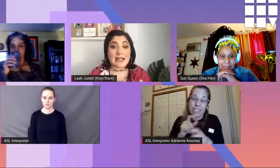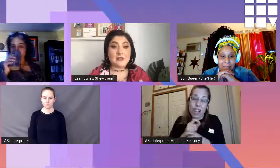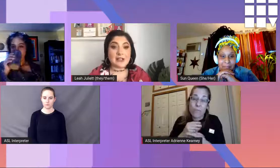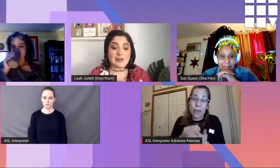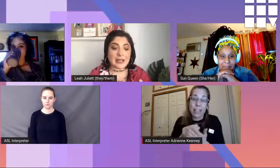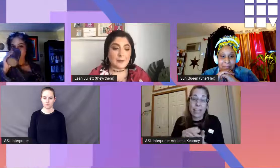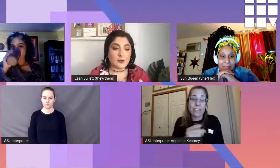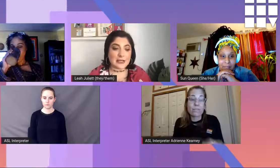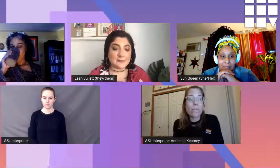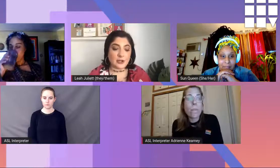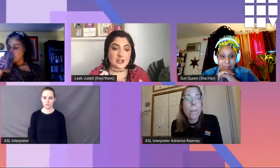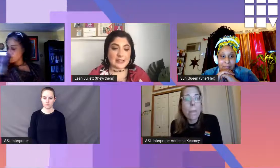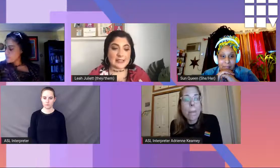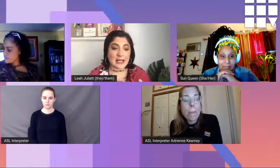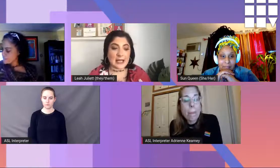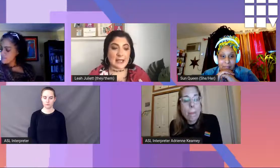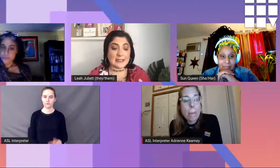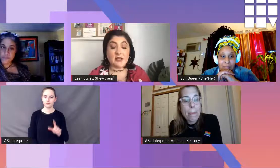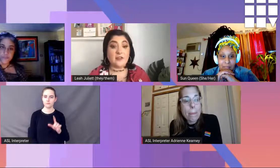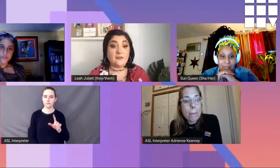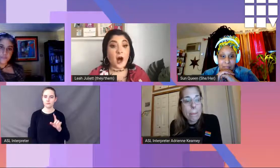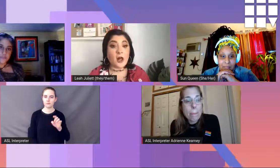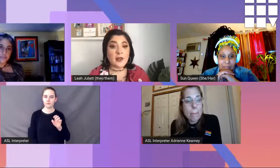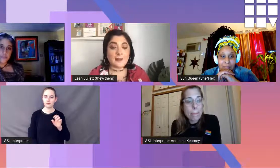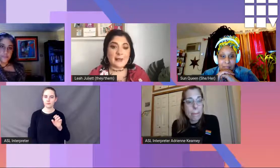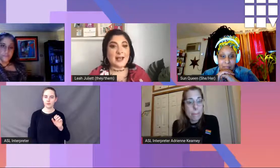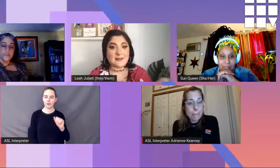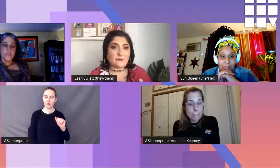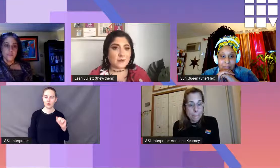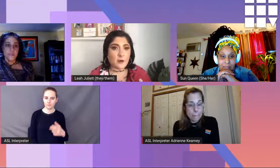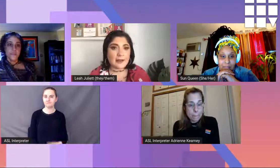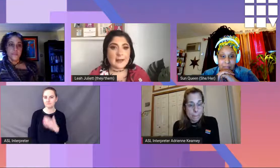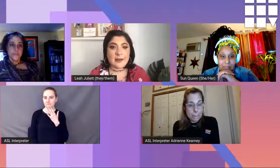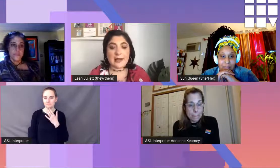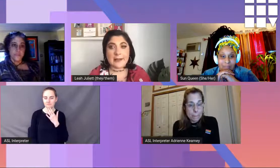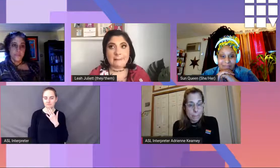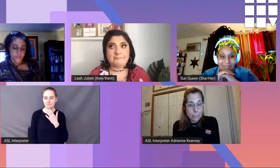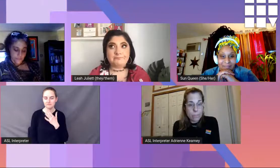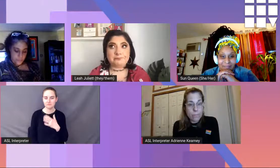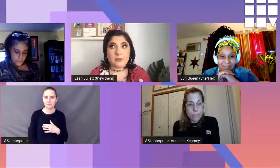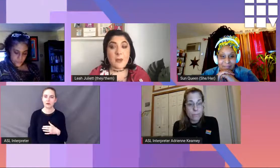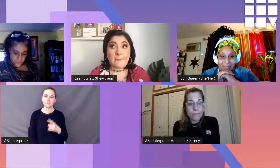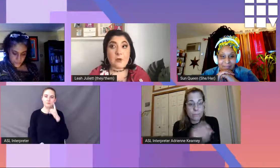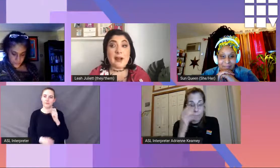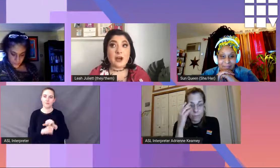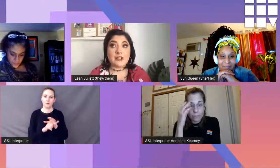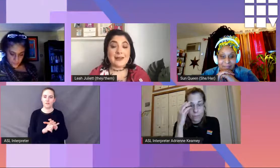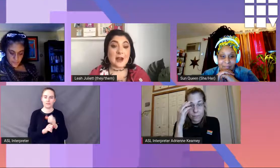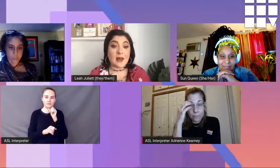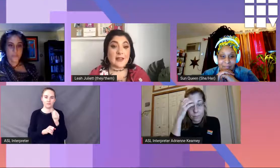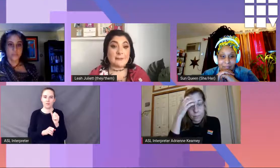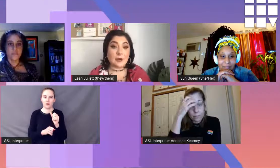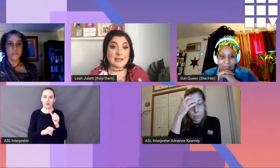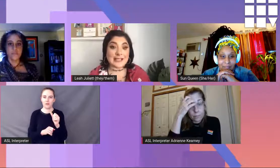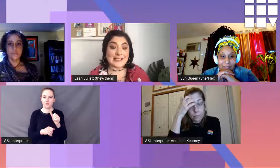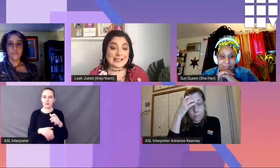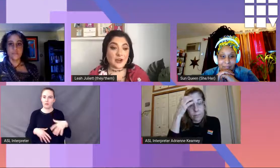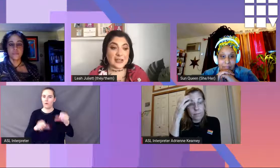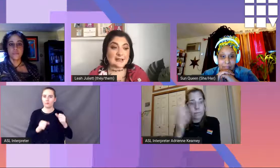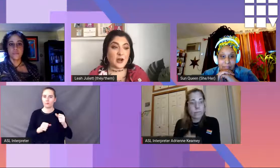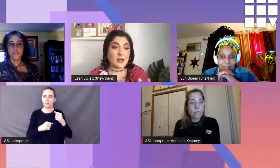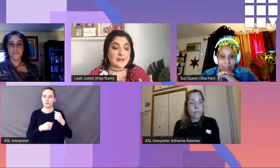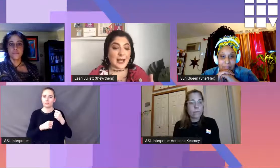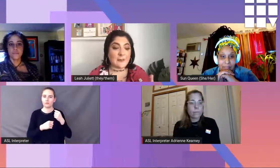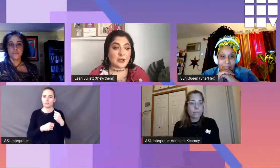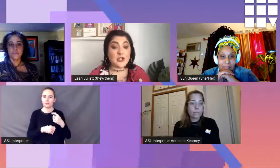isn't actively doing any protest marches until the fall because of COVID. But we are doing an online protest